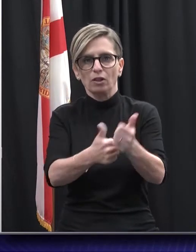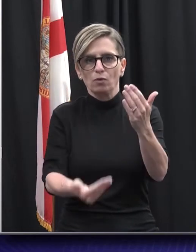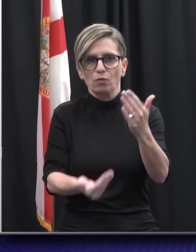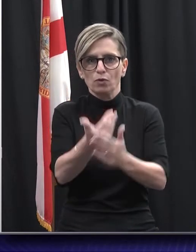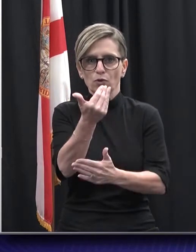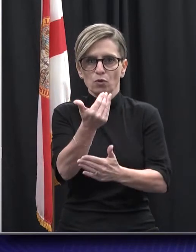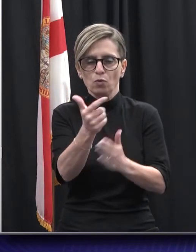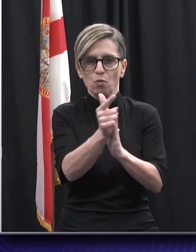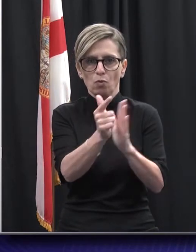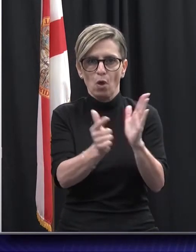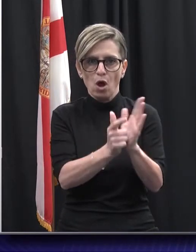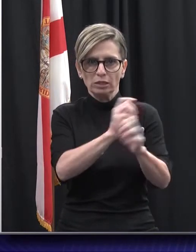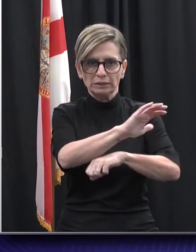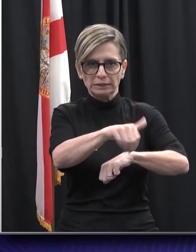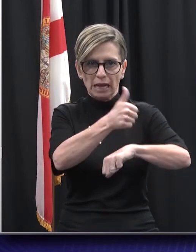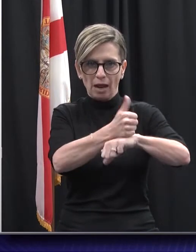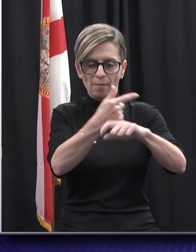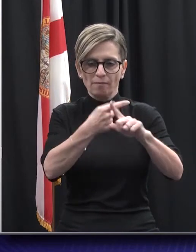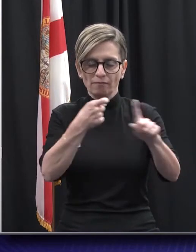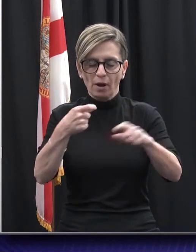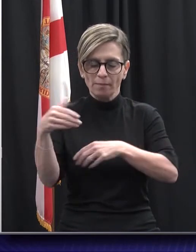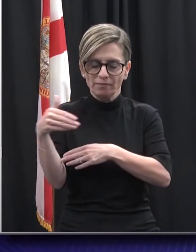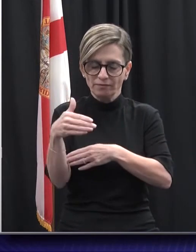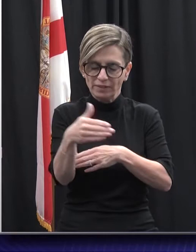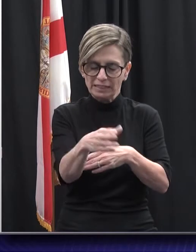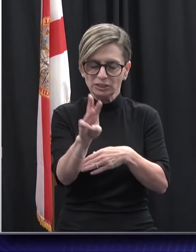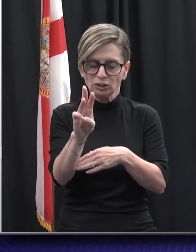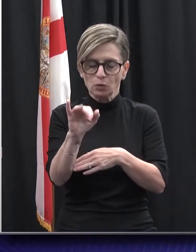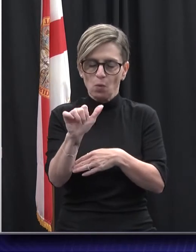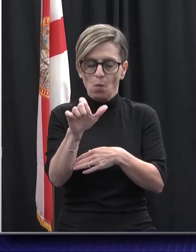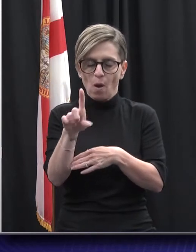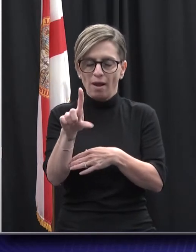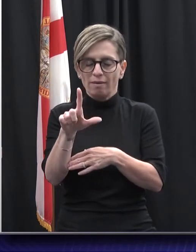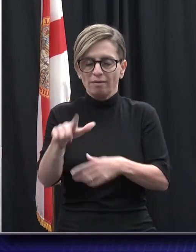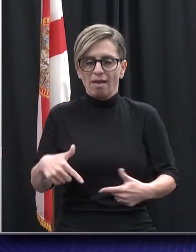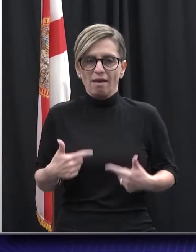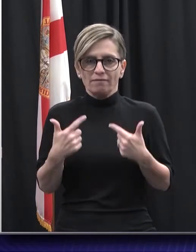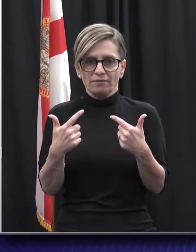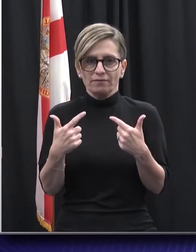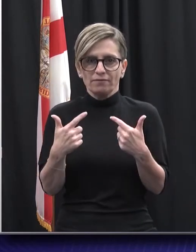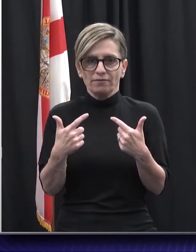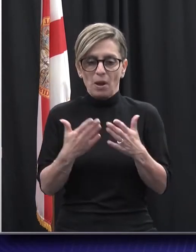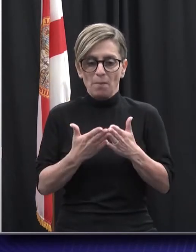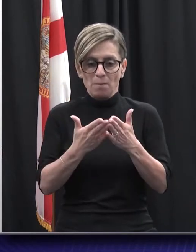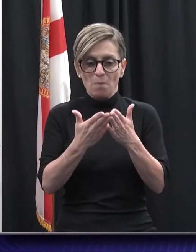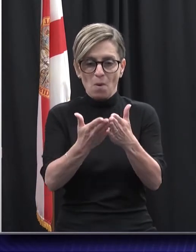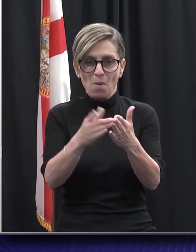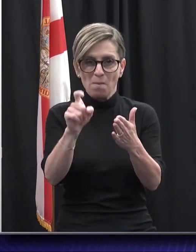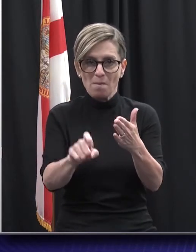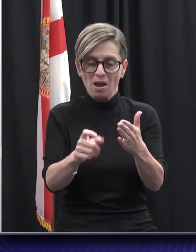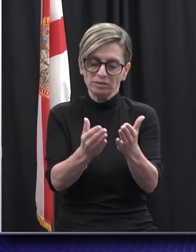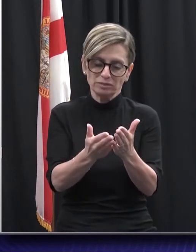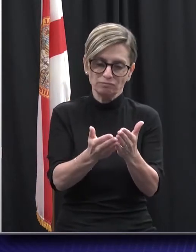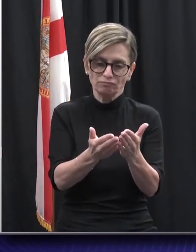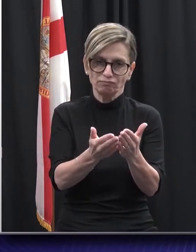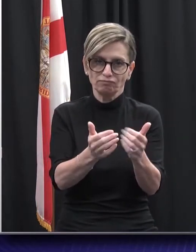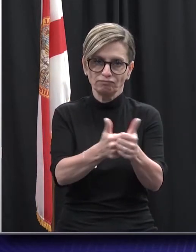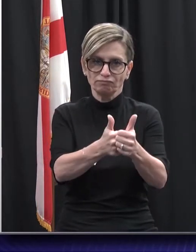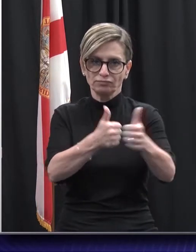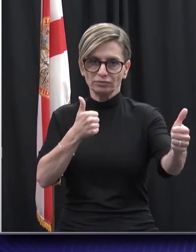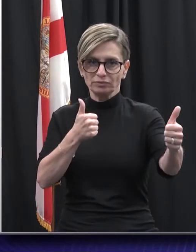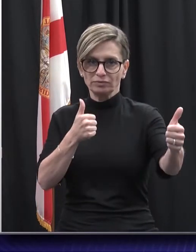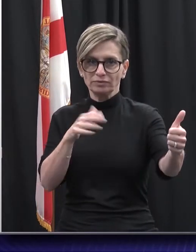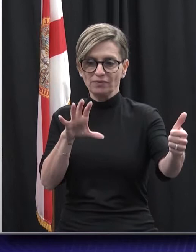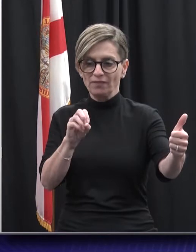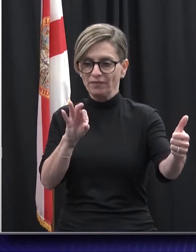by Fish and Wildlife Commission. Boats must stay at least 50 feet apart, and no more than 10